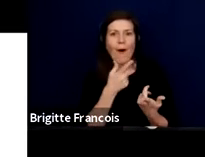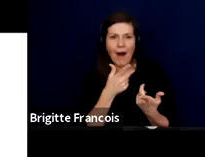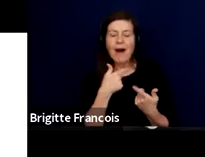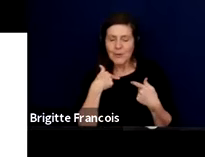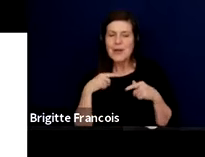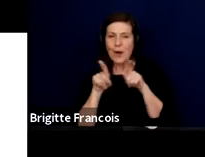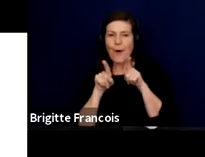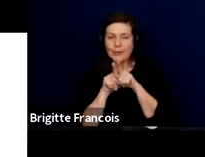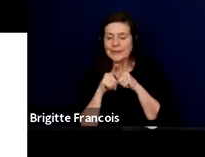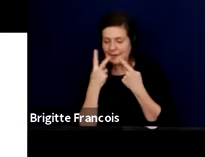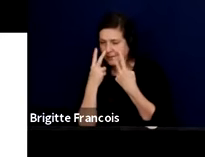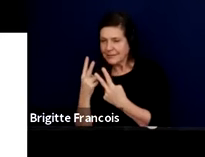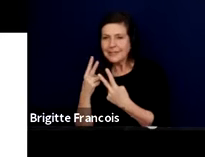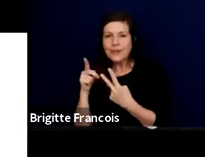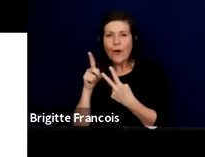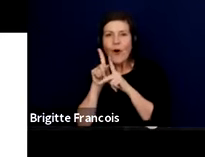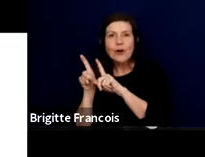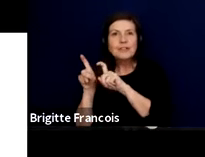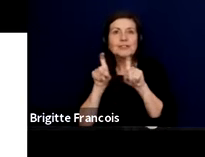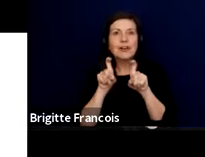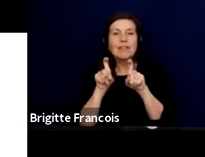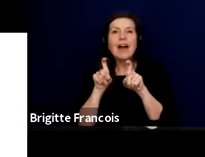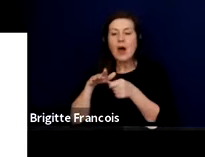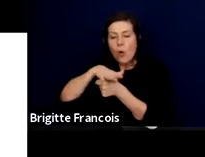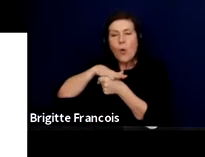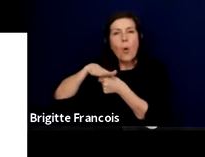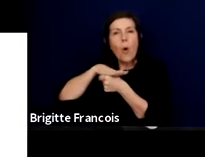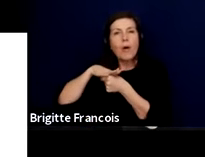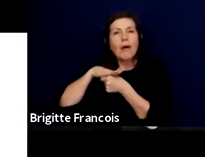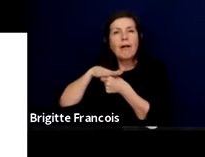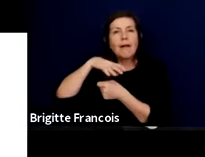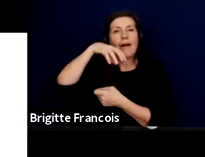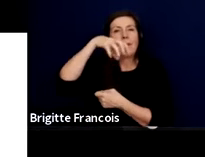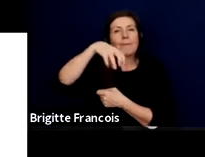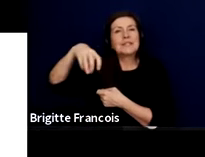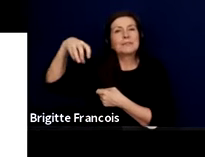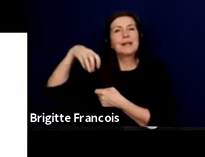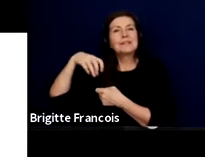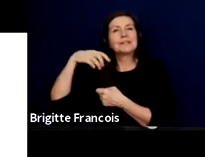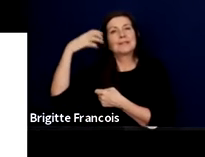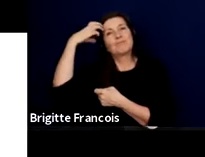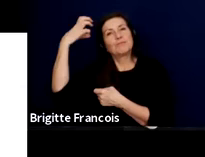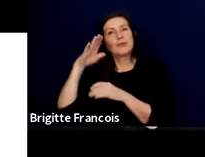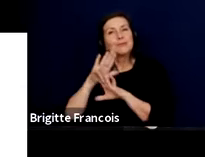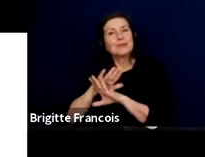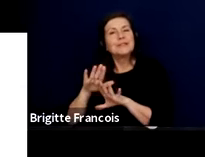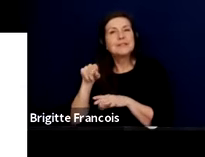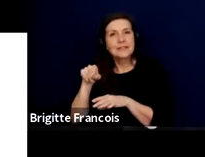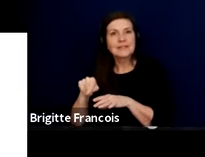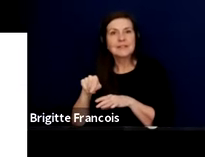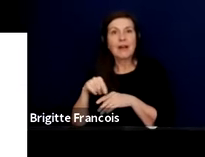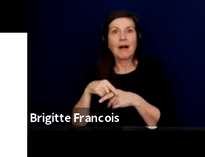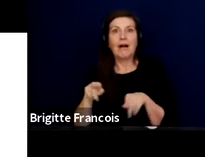of the surveys that we had with the municipalities, local governments, that then you already have started